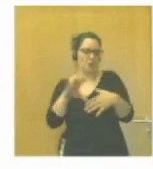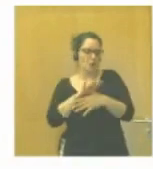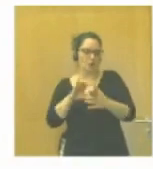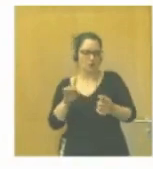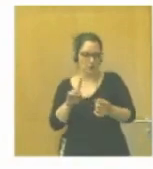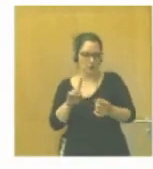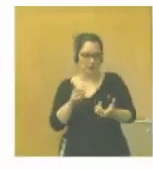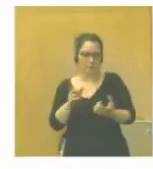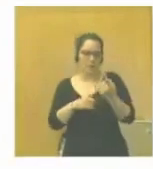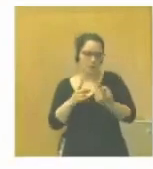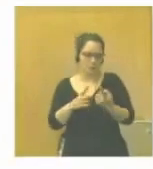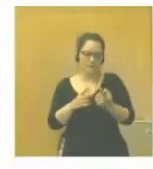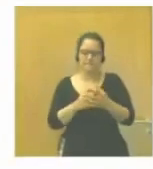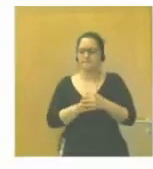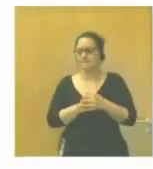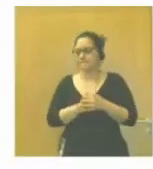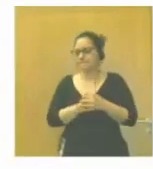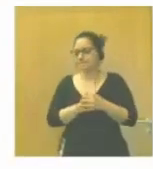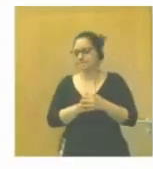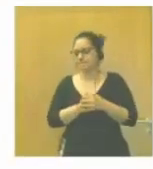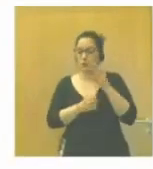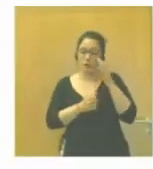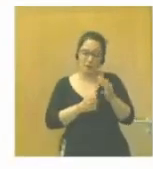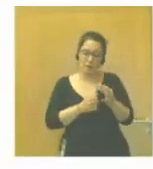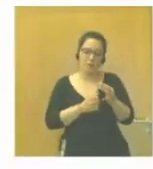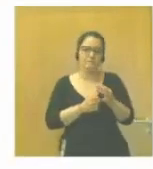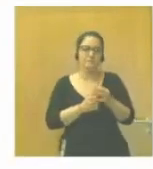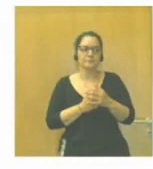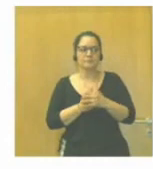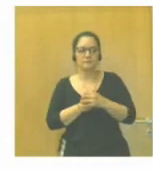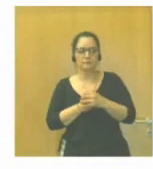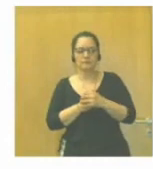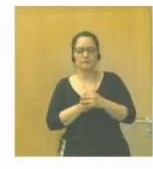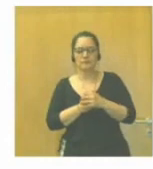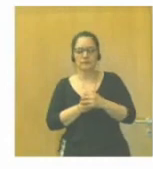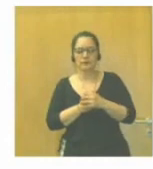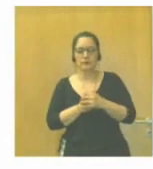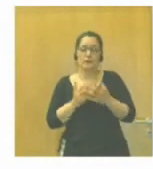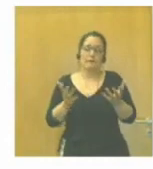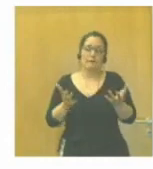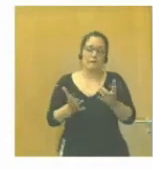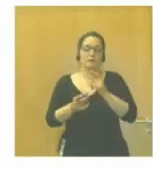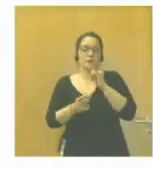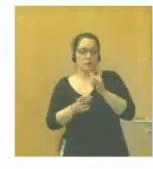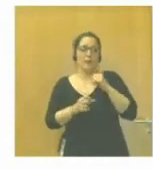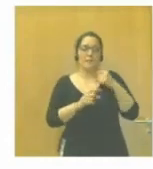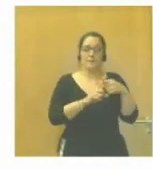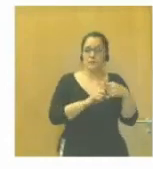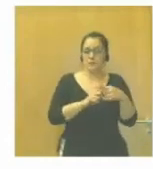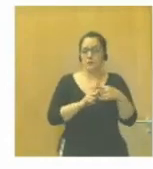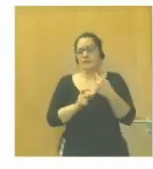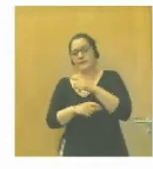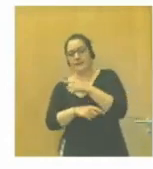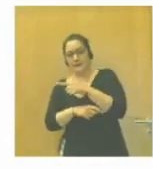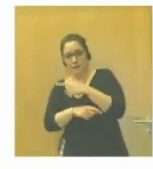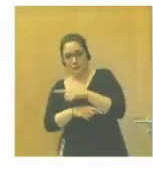suicide. So I think there's kind of good news and bad news here. The good news is the vast majority of people fall into the agree